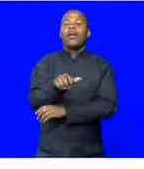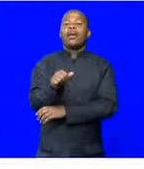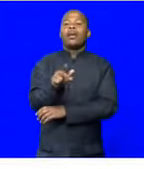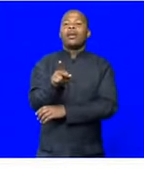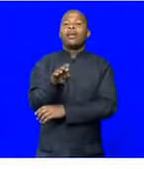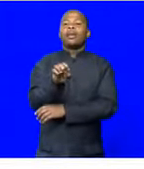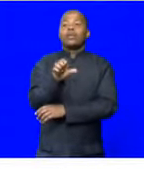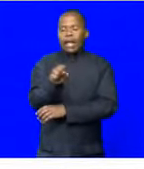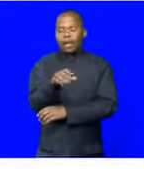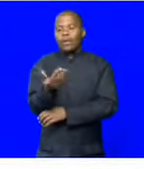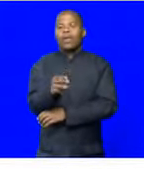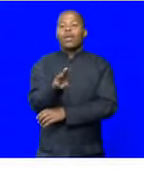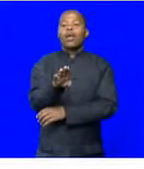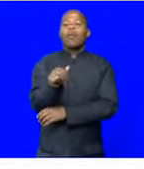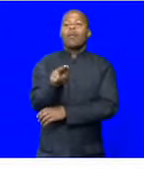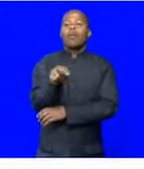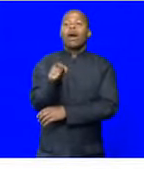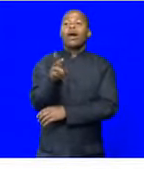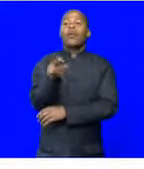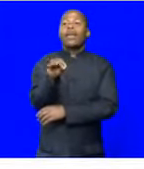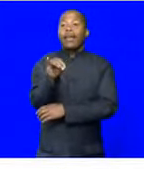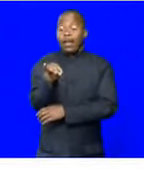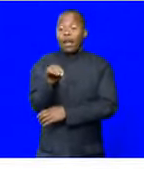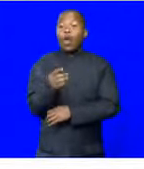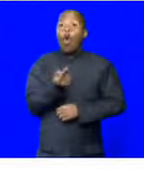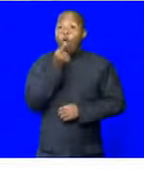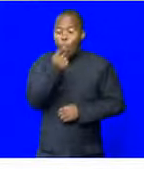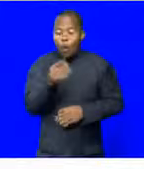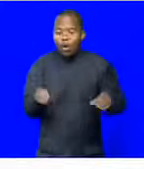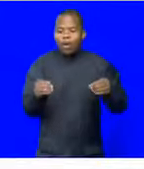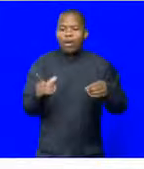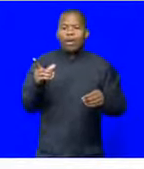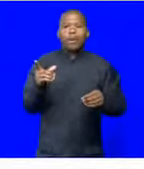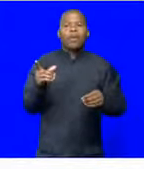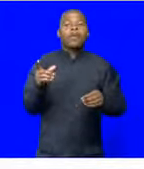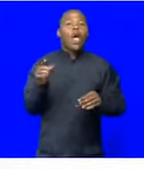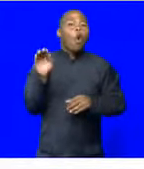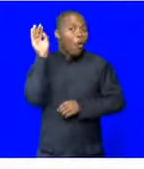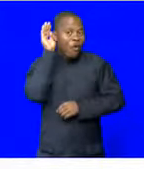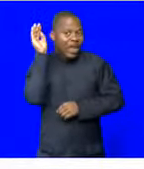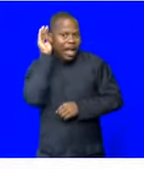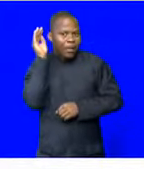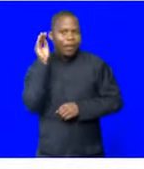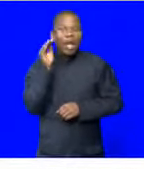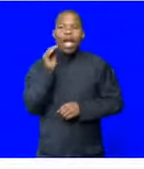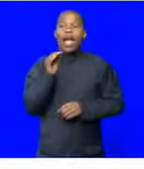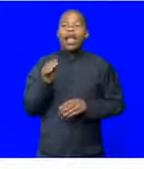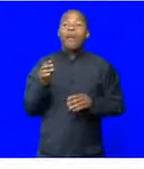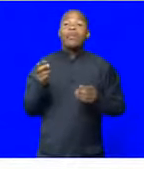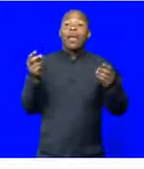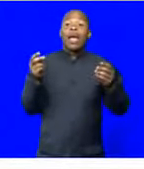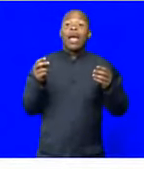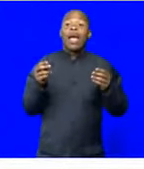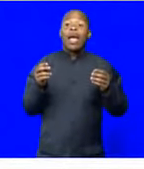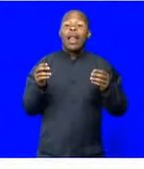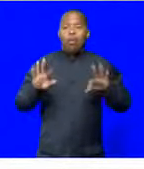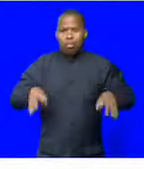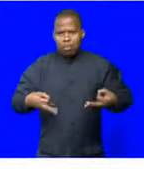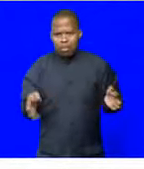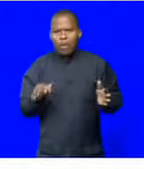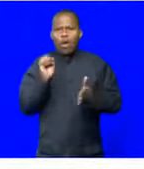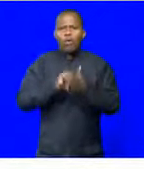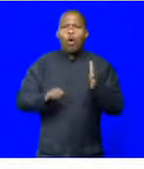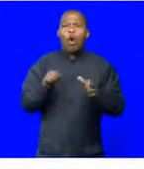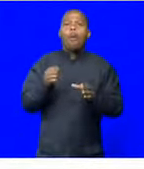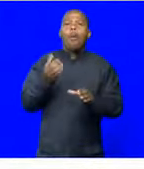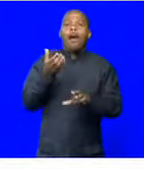lakunakile solafike lapha eVendeni ukuthi umsakado wemoya udlala kakhulu umculo lobuya ngephandle kwakuleli. I think there still needs to be a